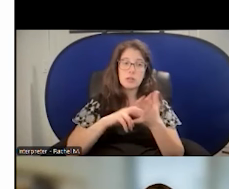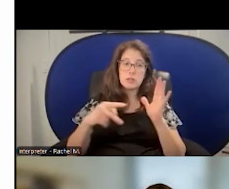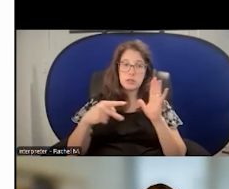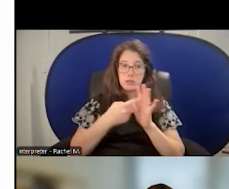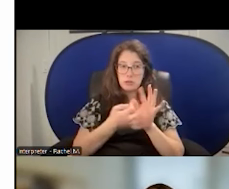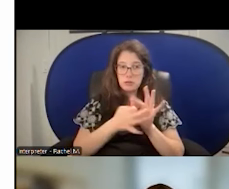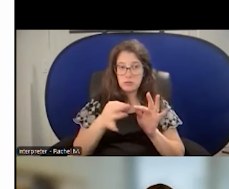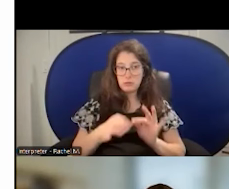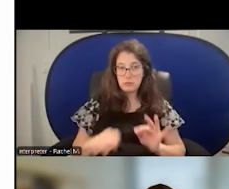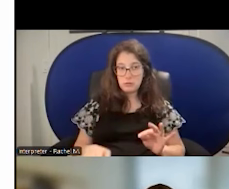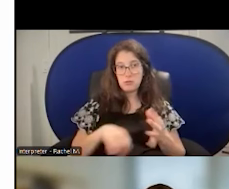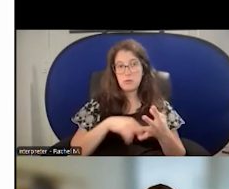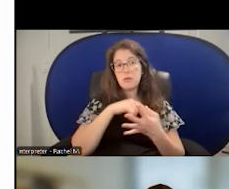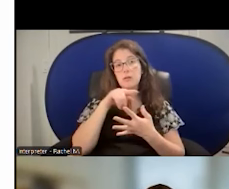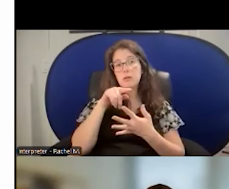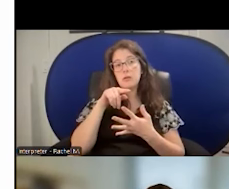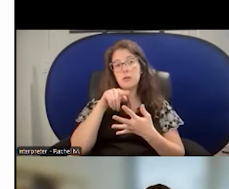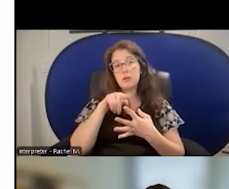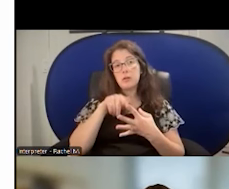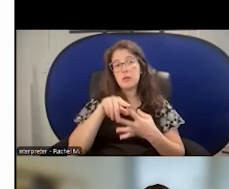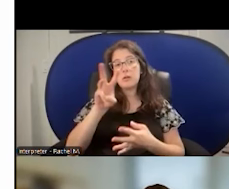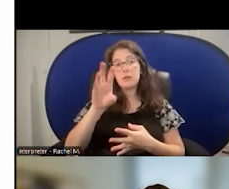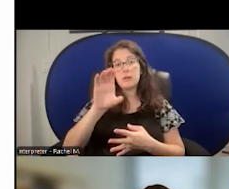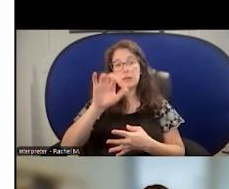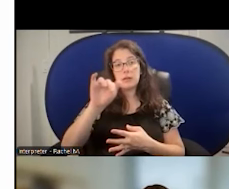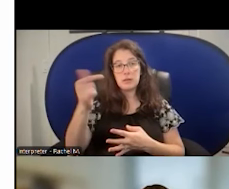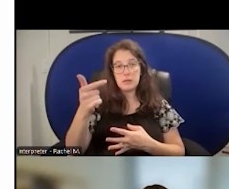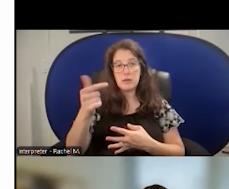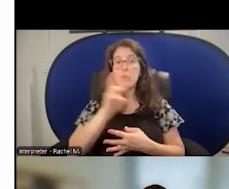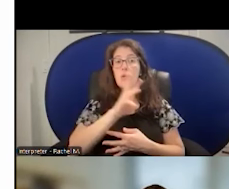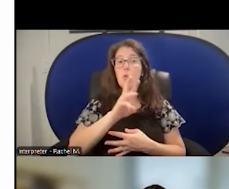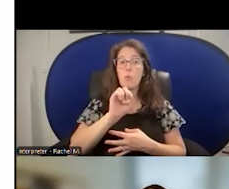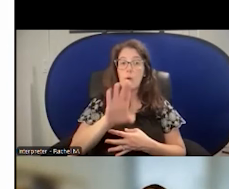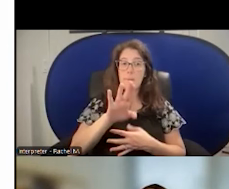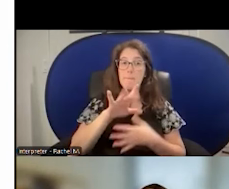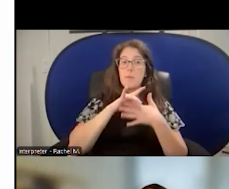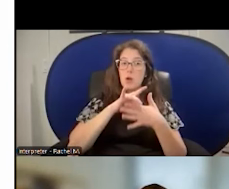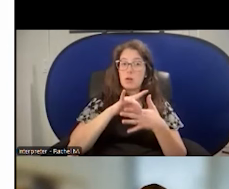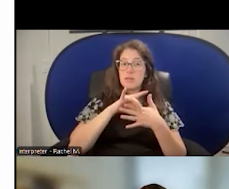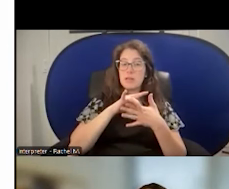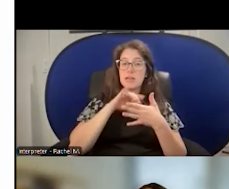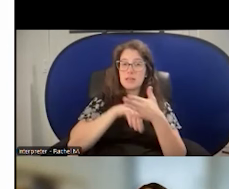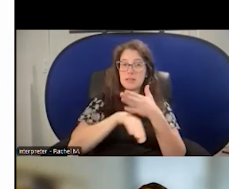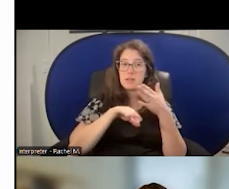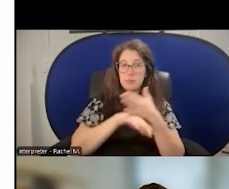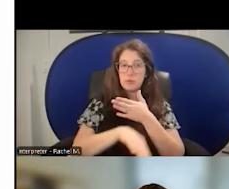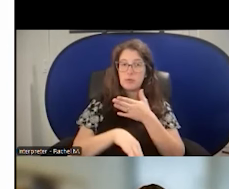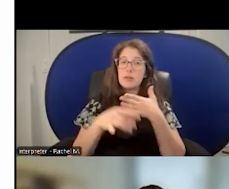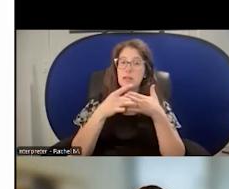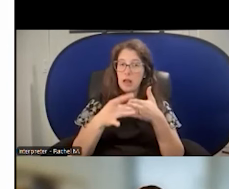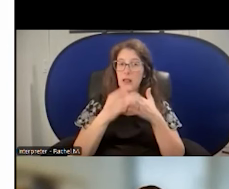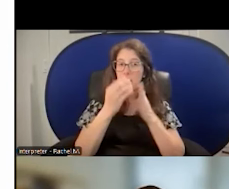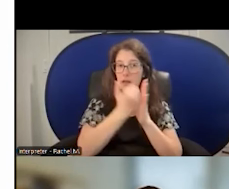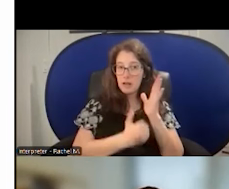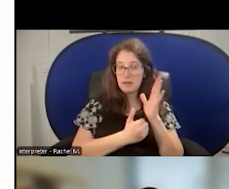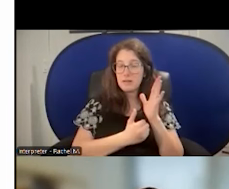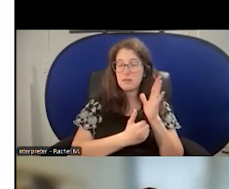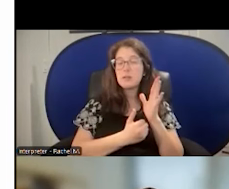is the Web Content Accessibility Guidelines. Those are the standards that we want to